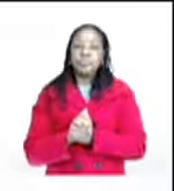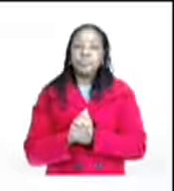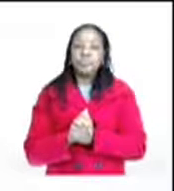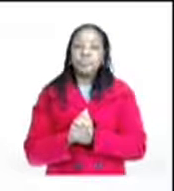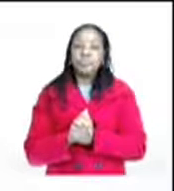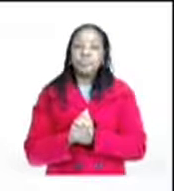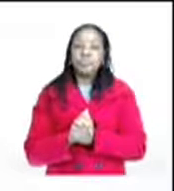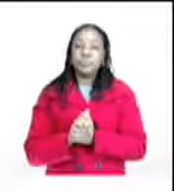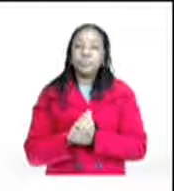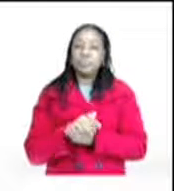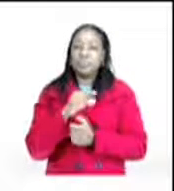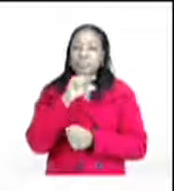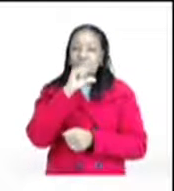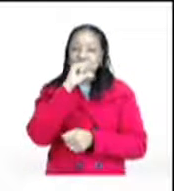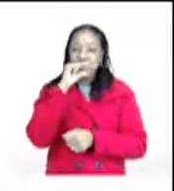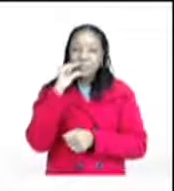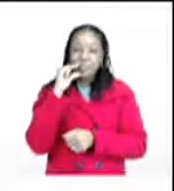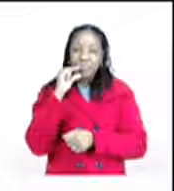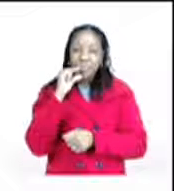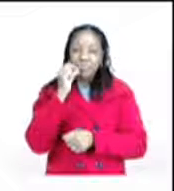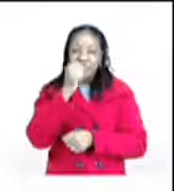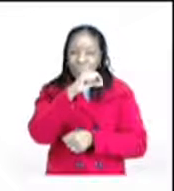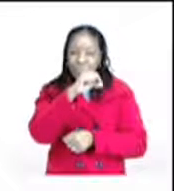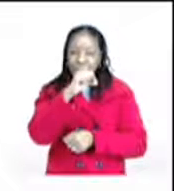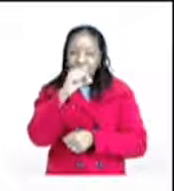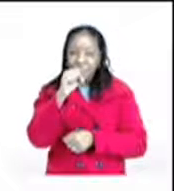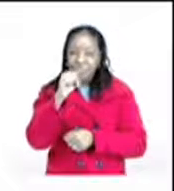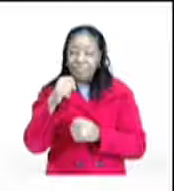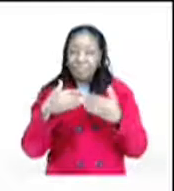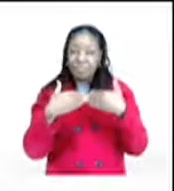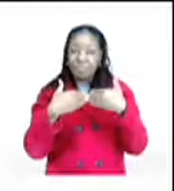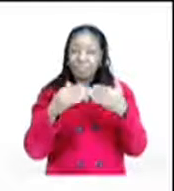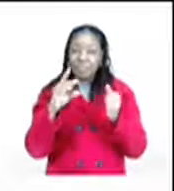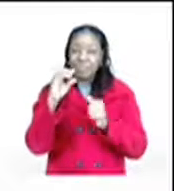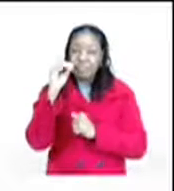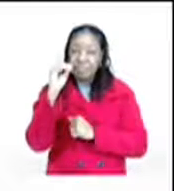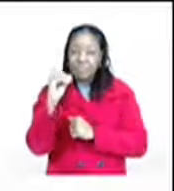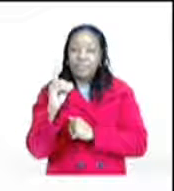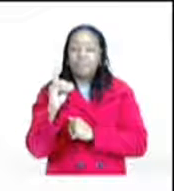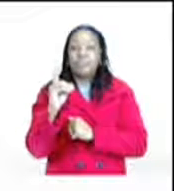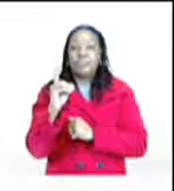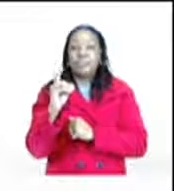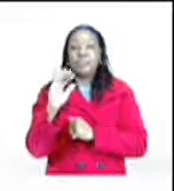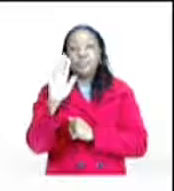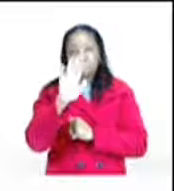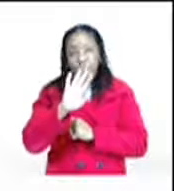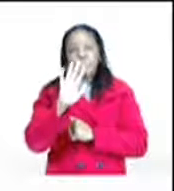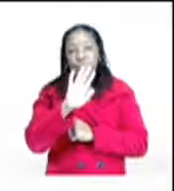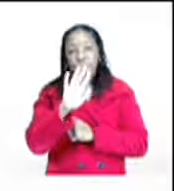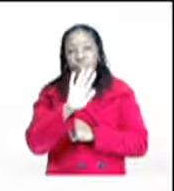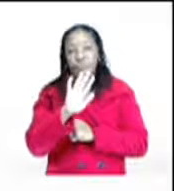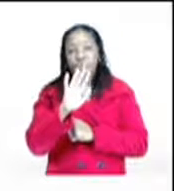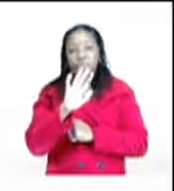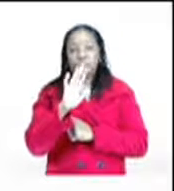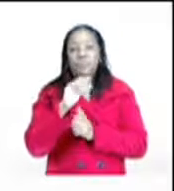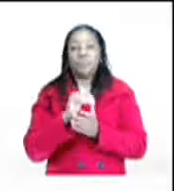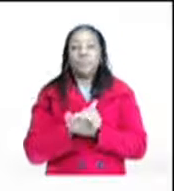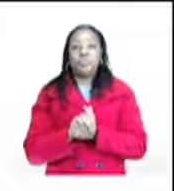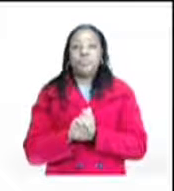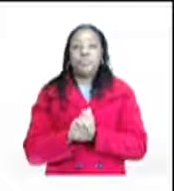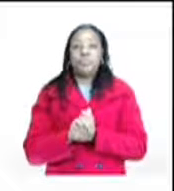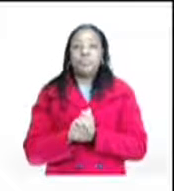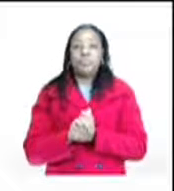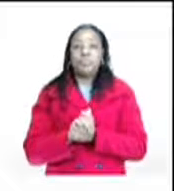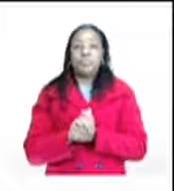name the pictures that we see on page 17. What pictures do we see? I